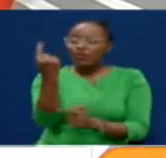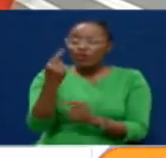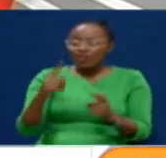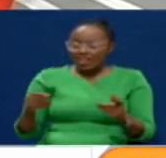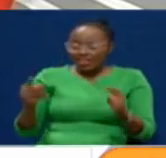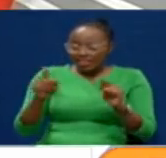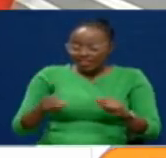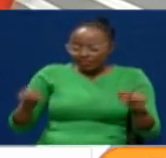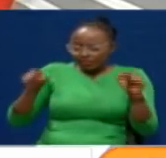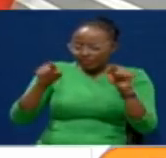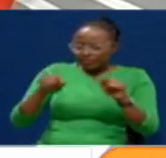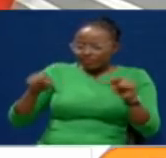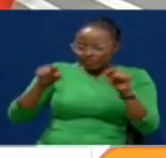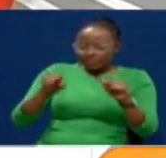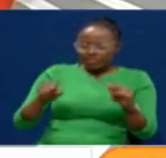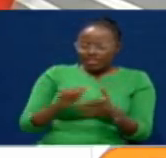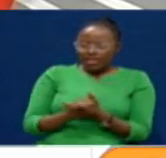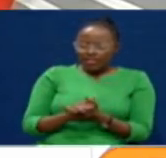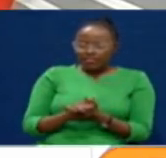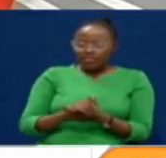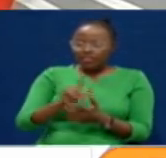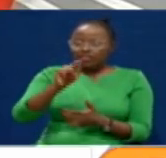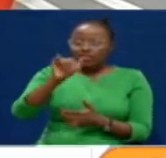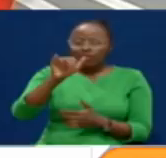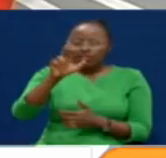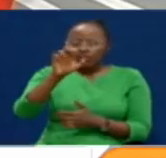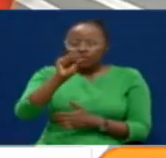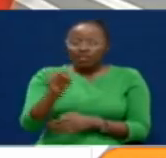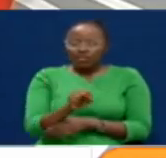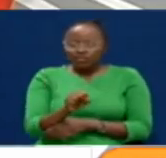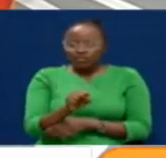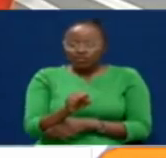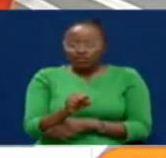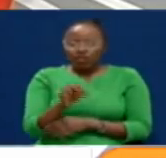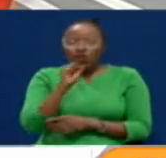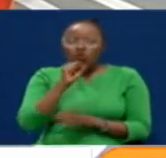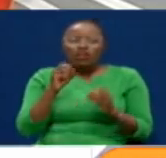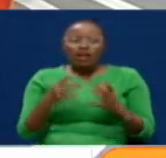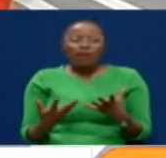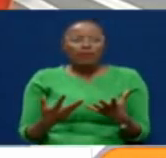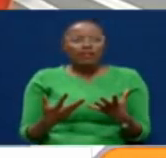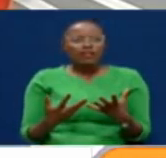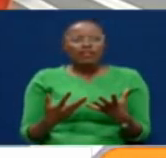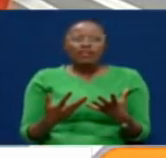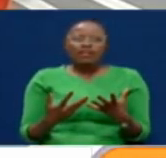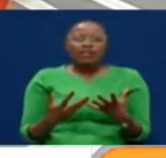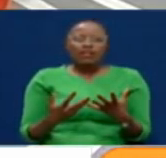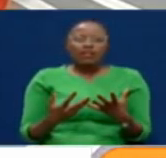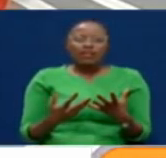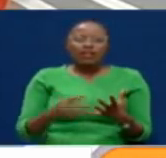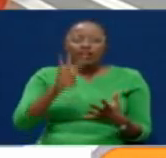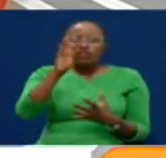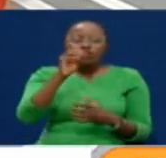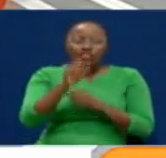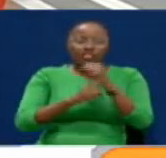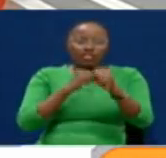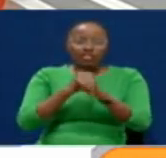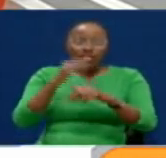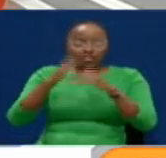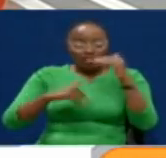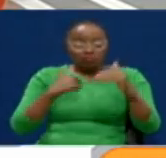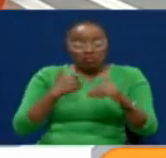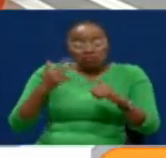very generous. Really was so he's the good. Kindest man I know, my dad. Yeah. How old is he? He's exactly 40 years older than me, so he turns